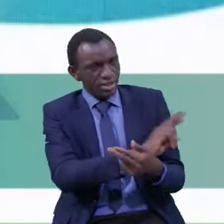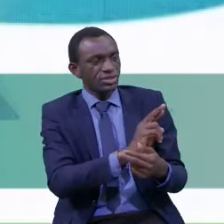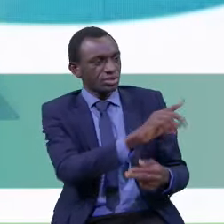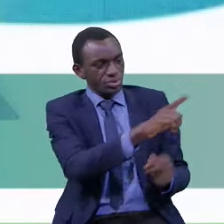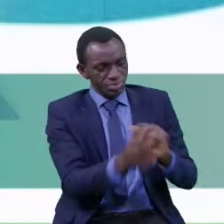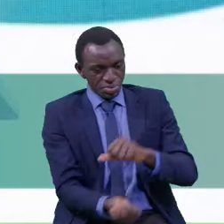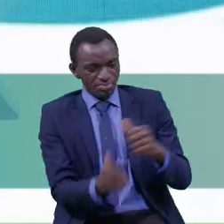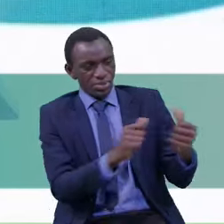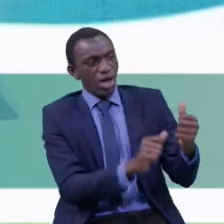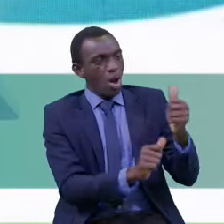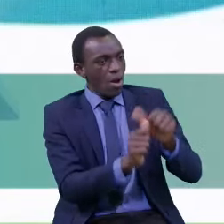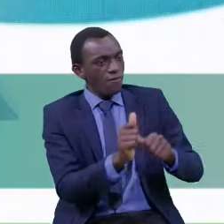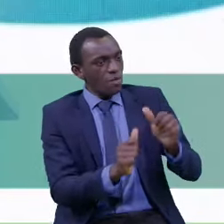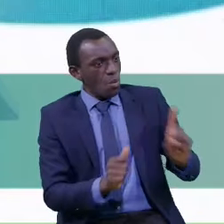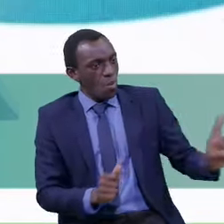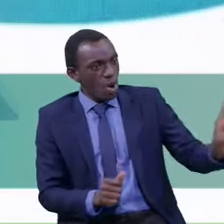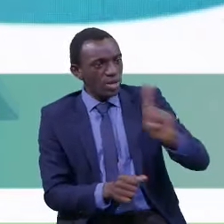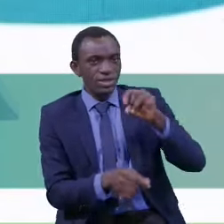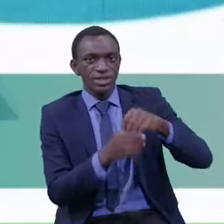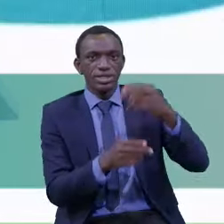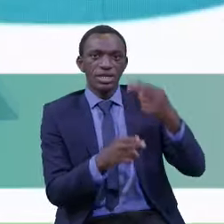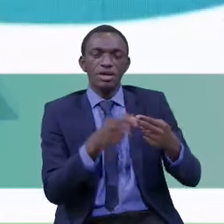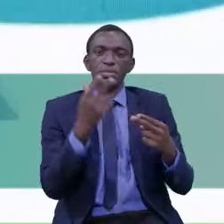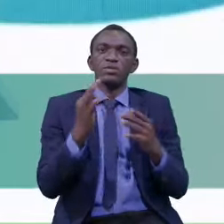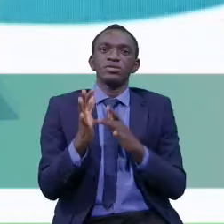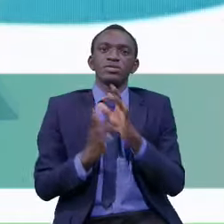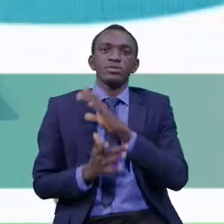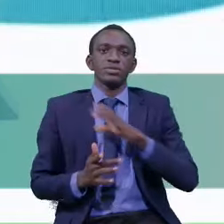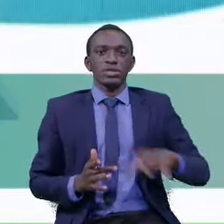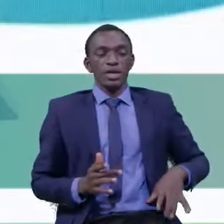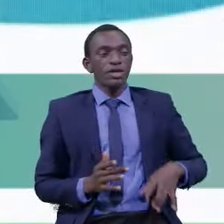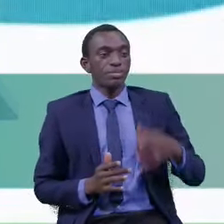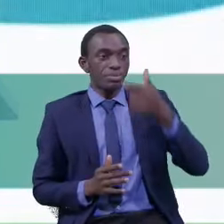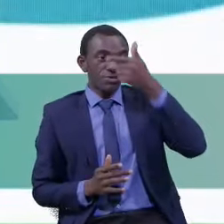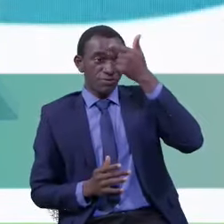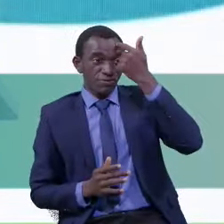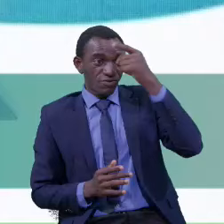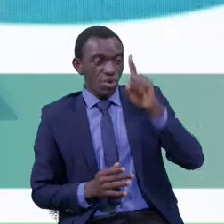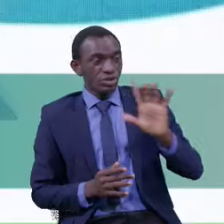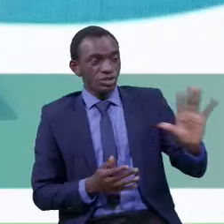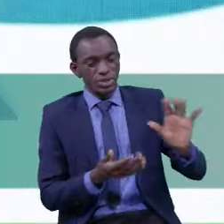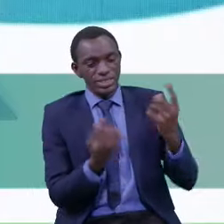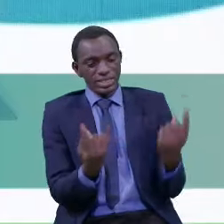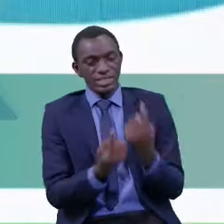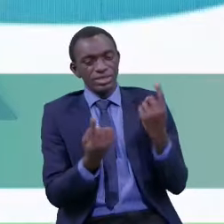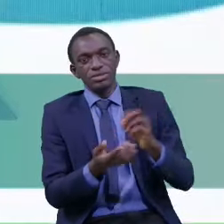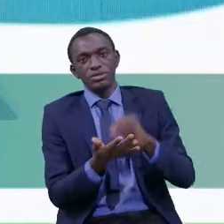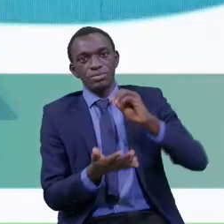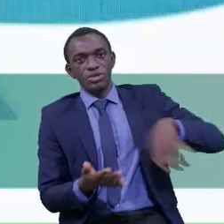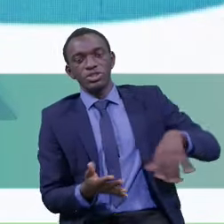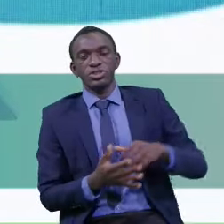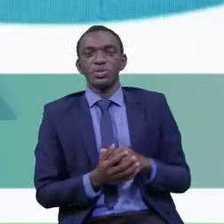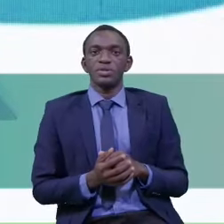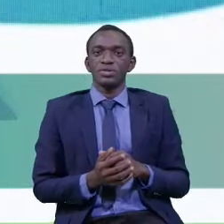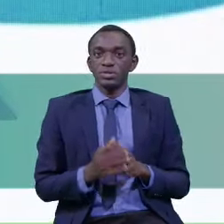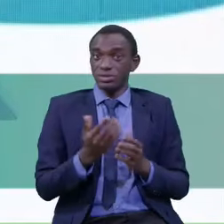the name of Jesus Christ for the remission of sins. Very simple. Jesus,